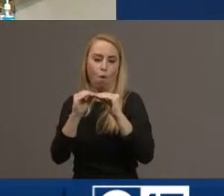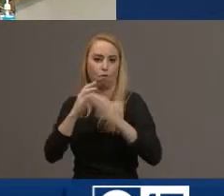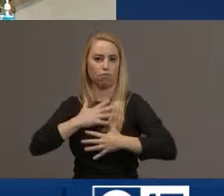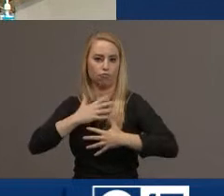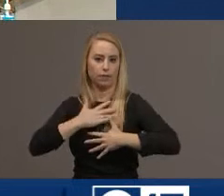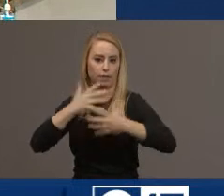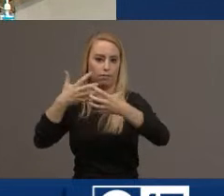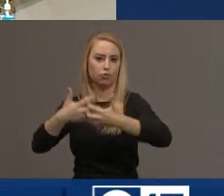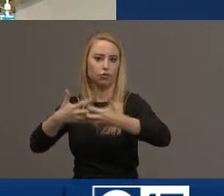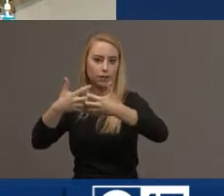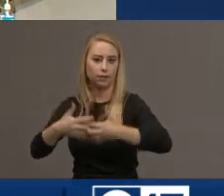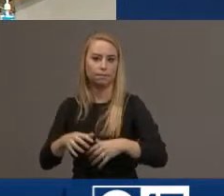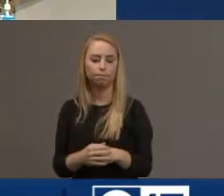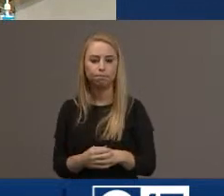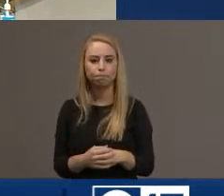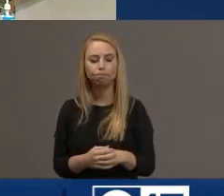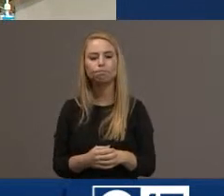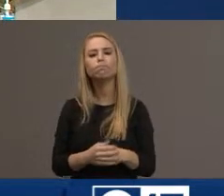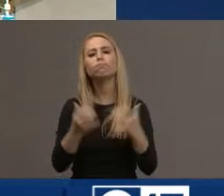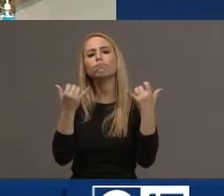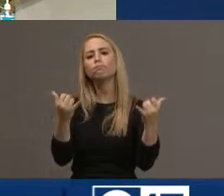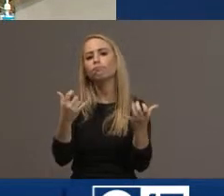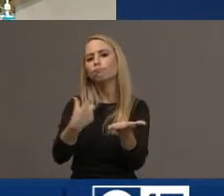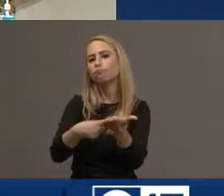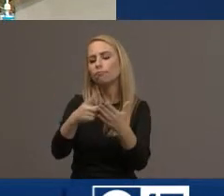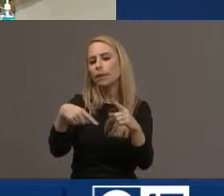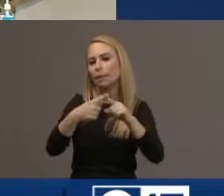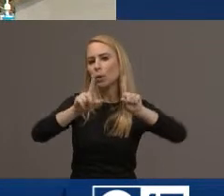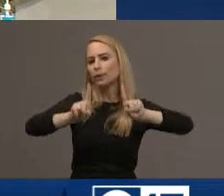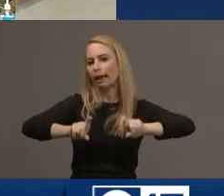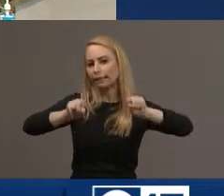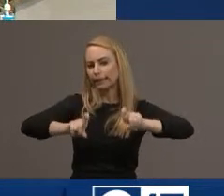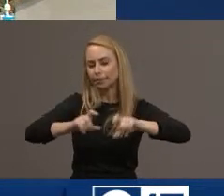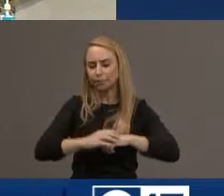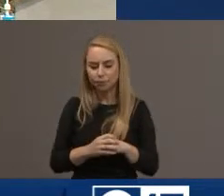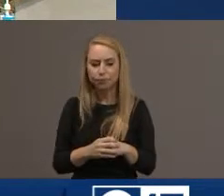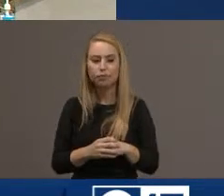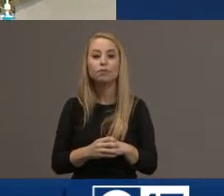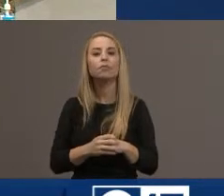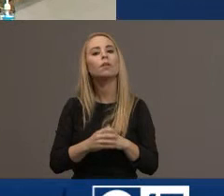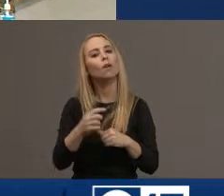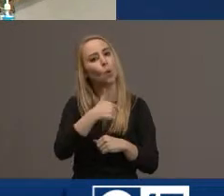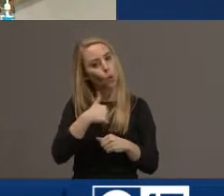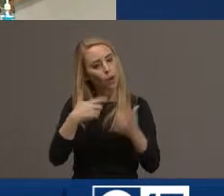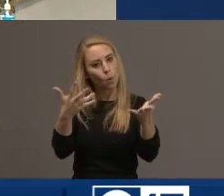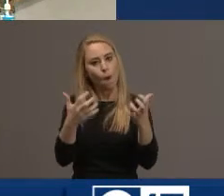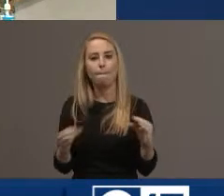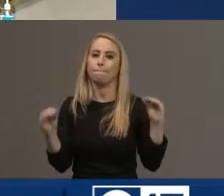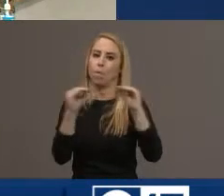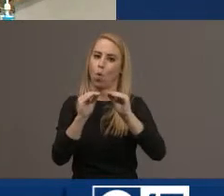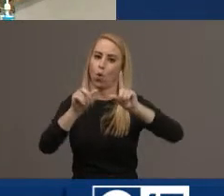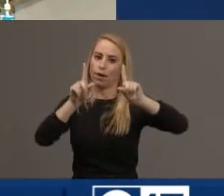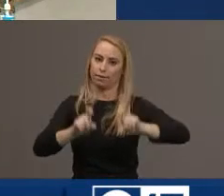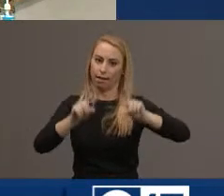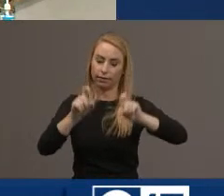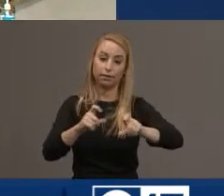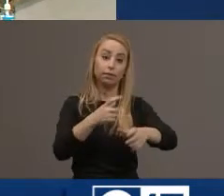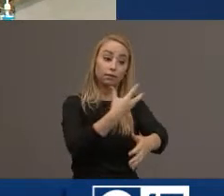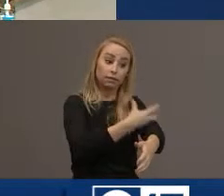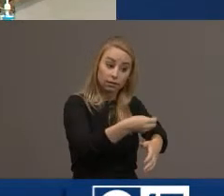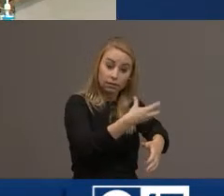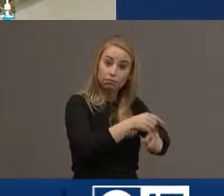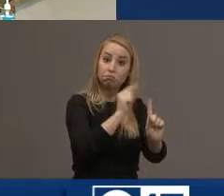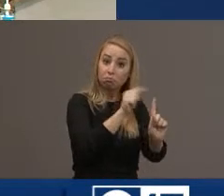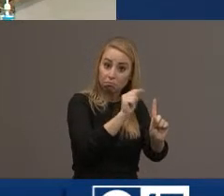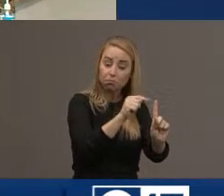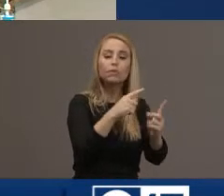In terms of testing, we want to have robust testing in place for our healthcare workers, including emerging antibody testing and